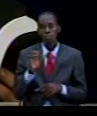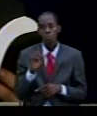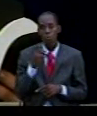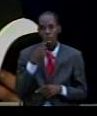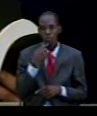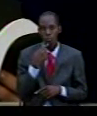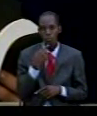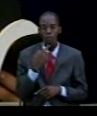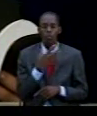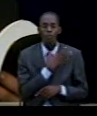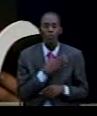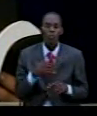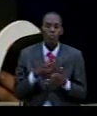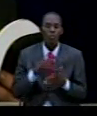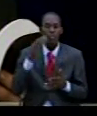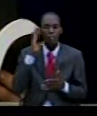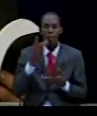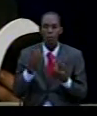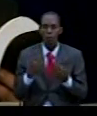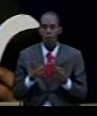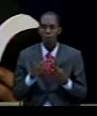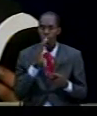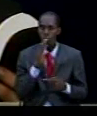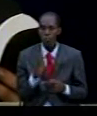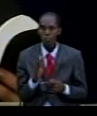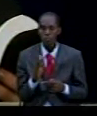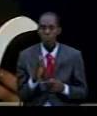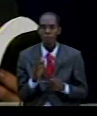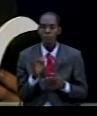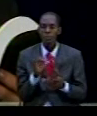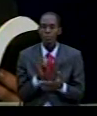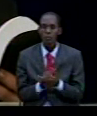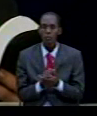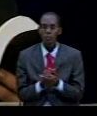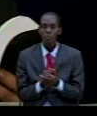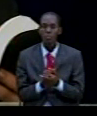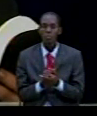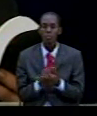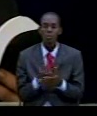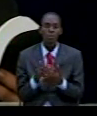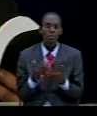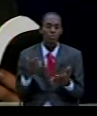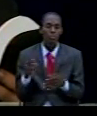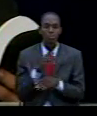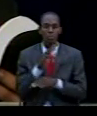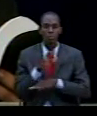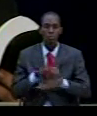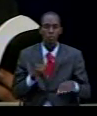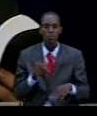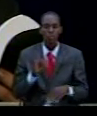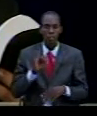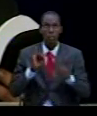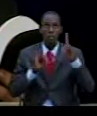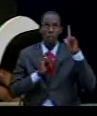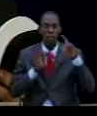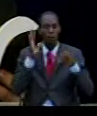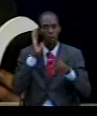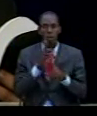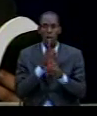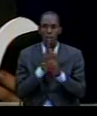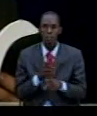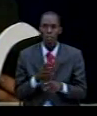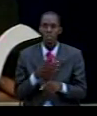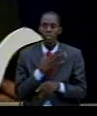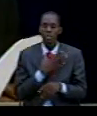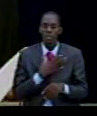"And it shall come to pass that before they call, I will answer. And while they are